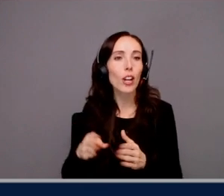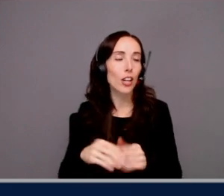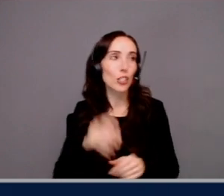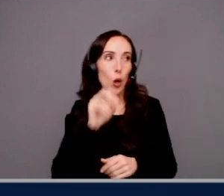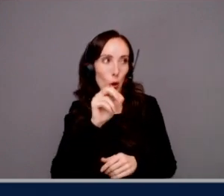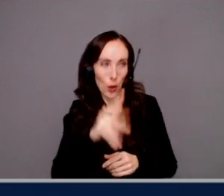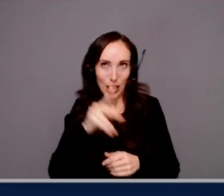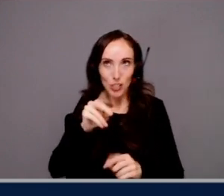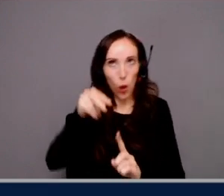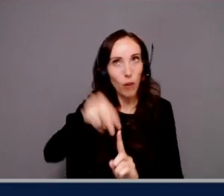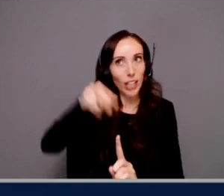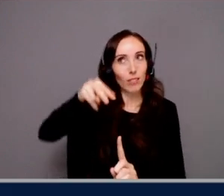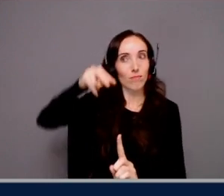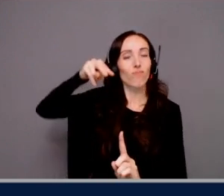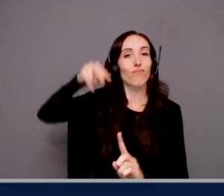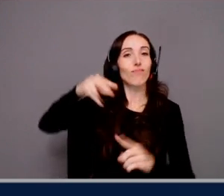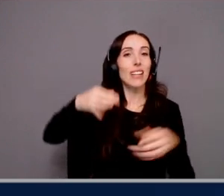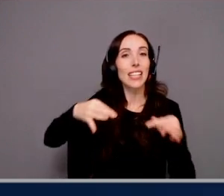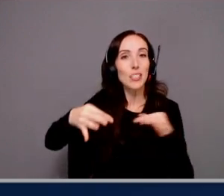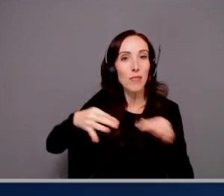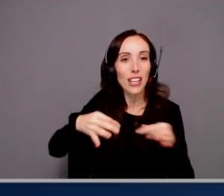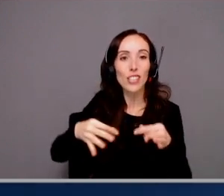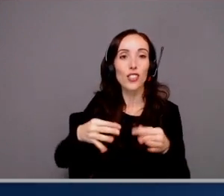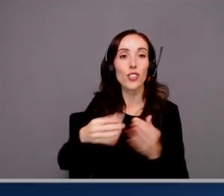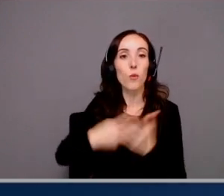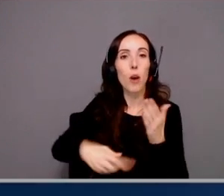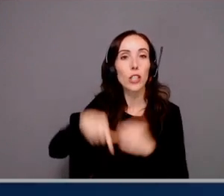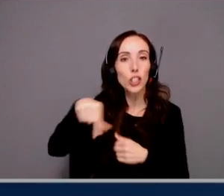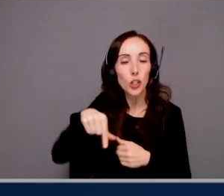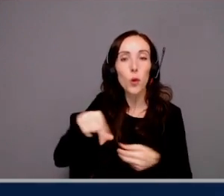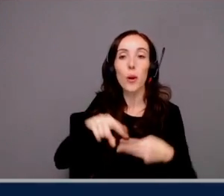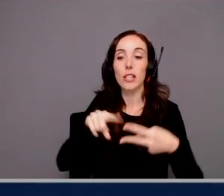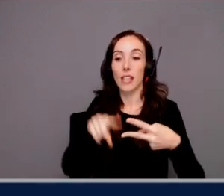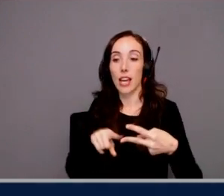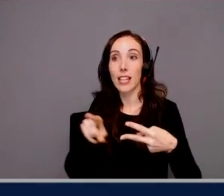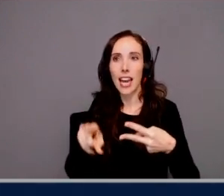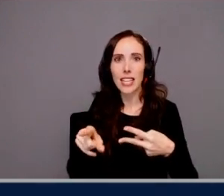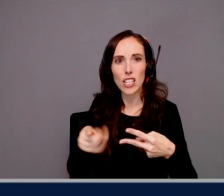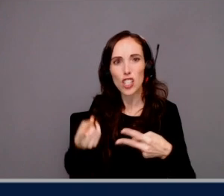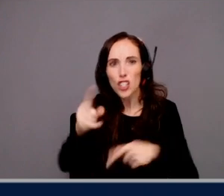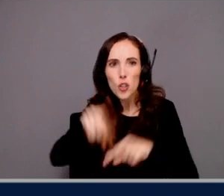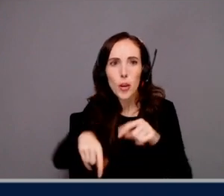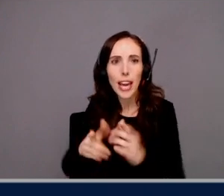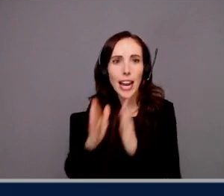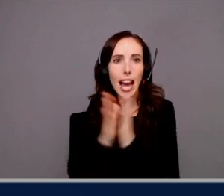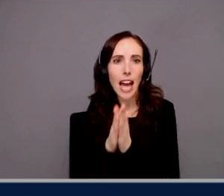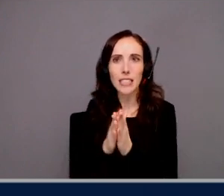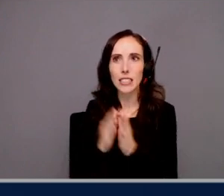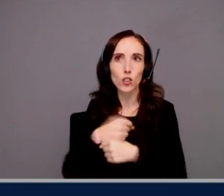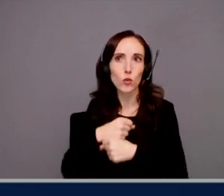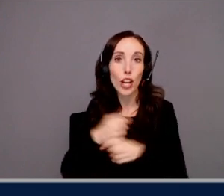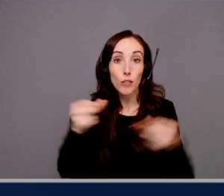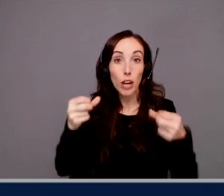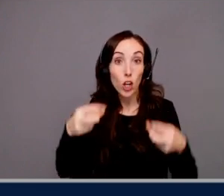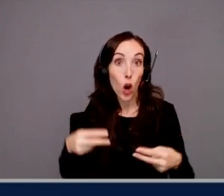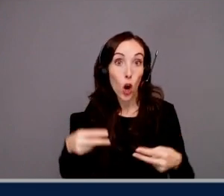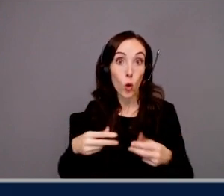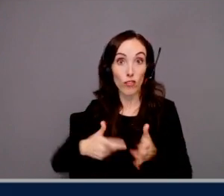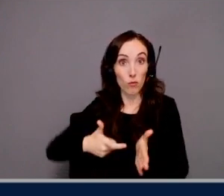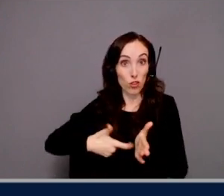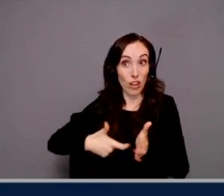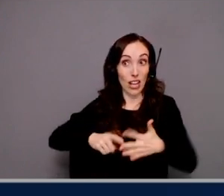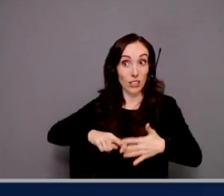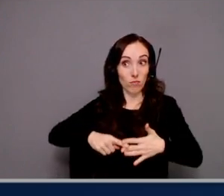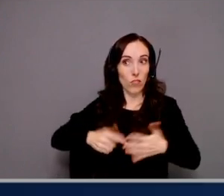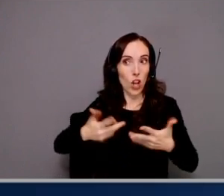some newer audience members here. And then they say, so you can't ask it to generate code from scratch. It helps you along when you're